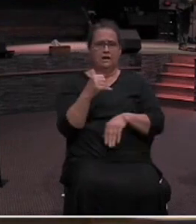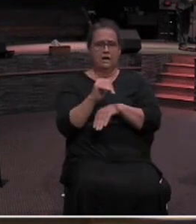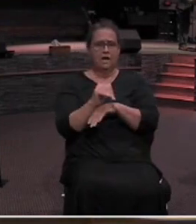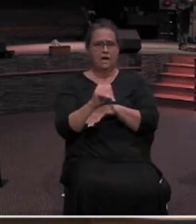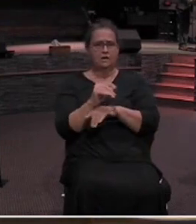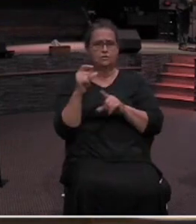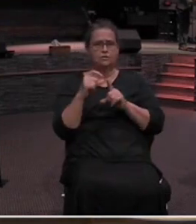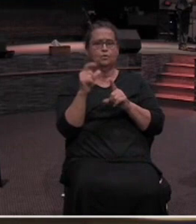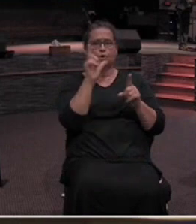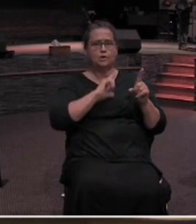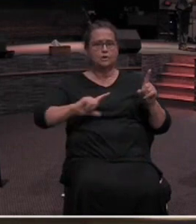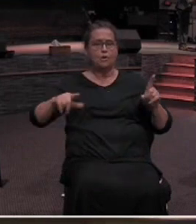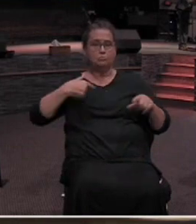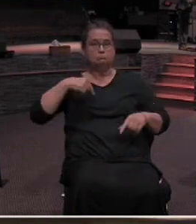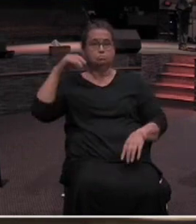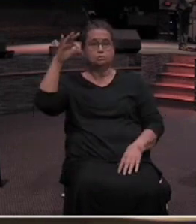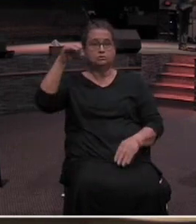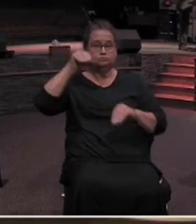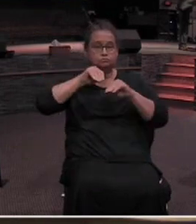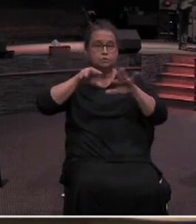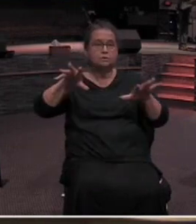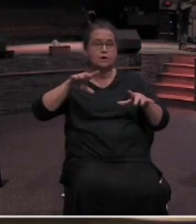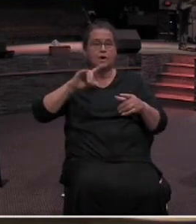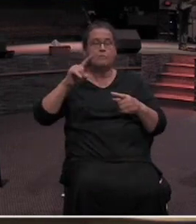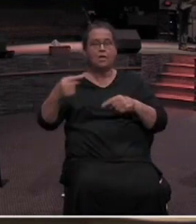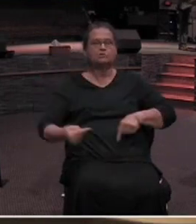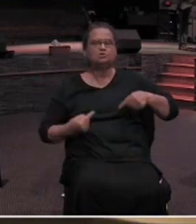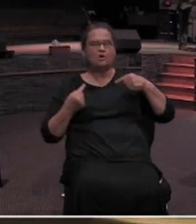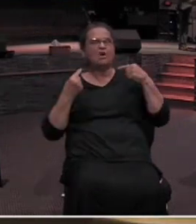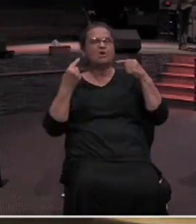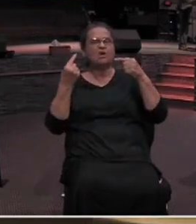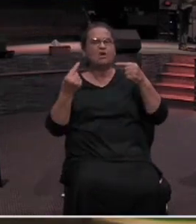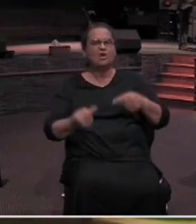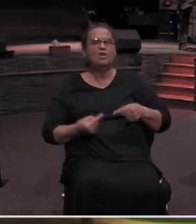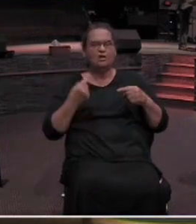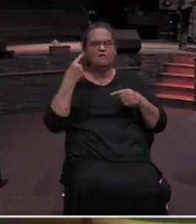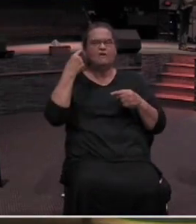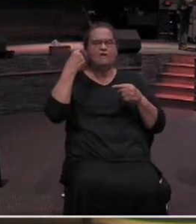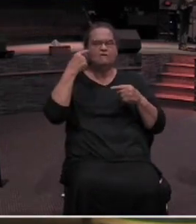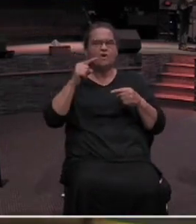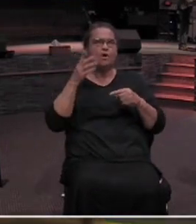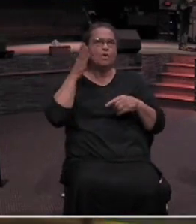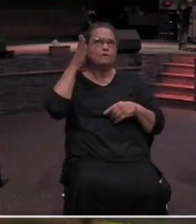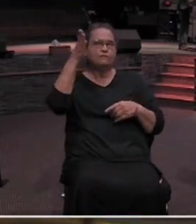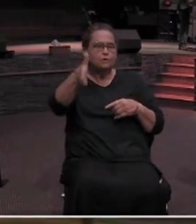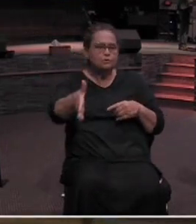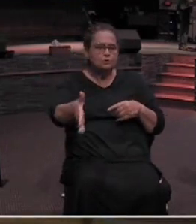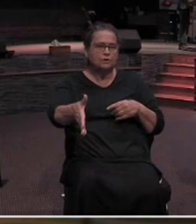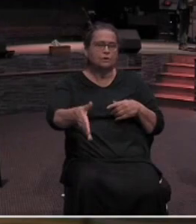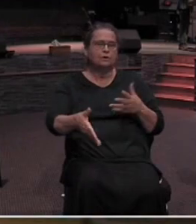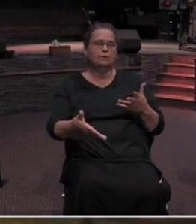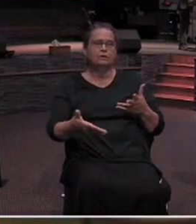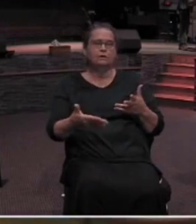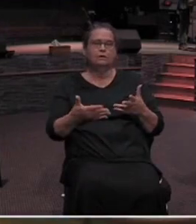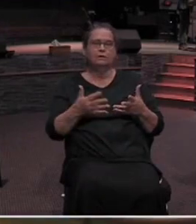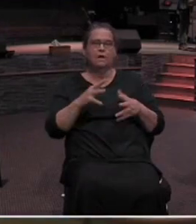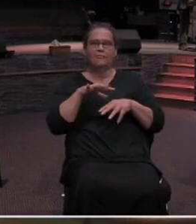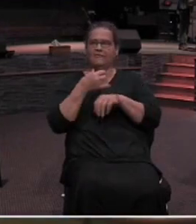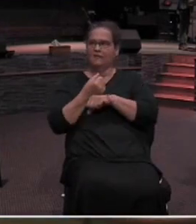Friday night, the word of the Lord went forth about the struggle for the future. The